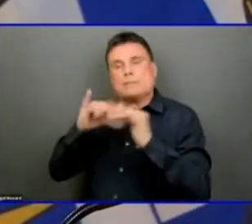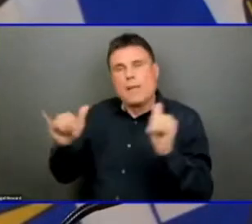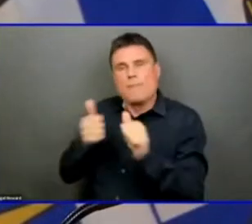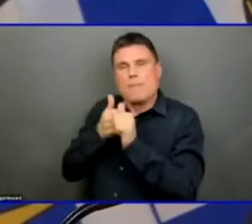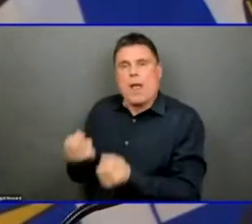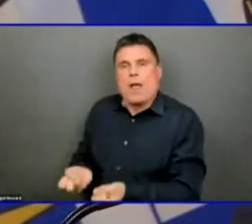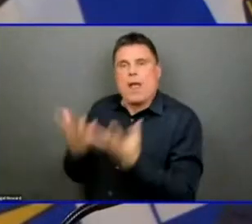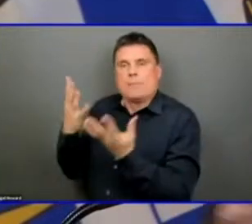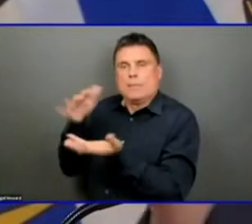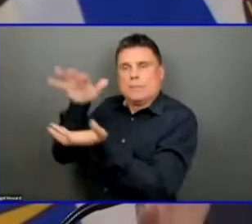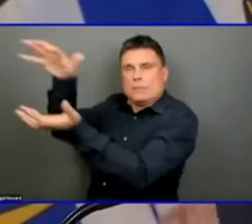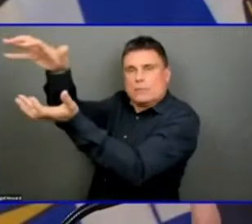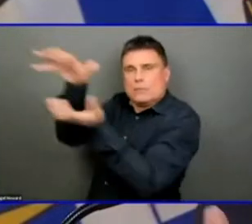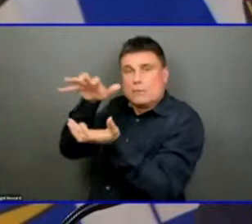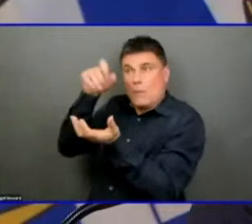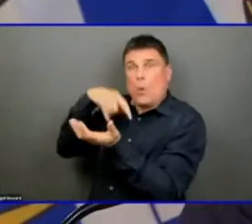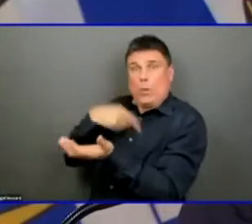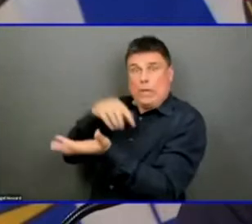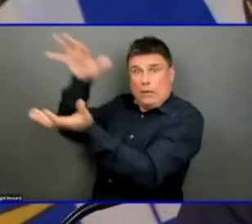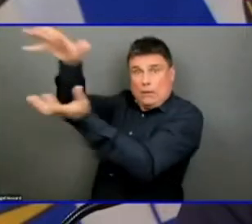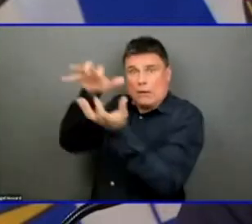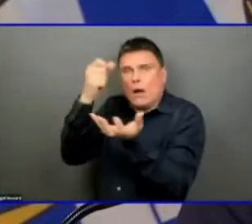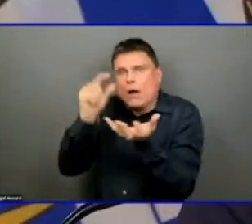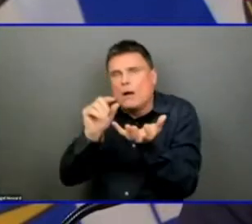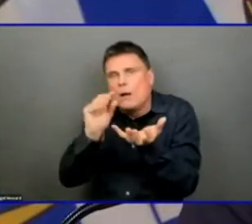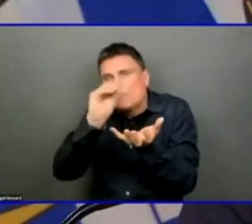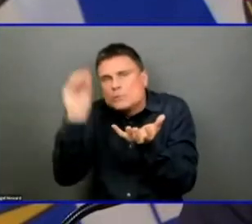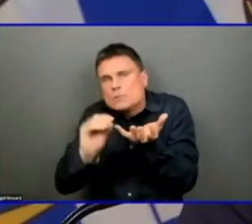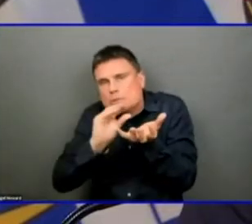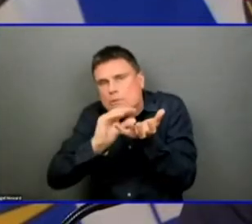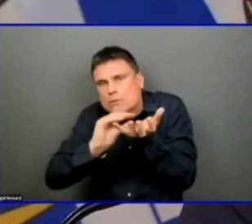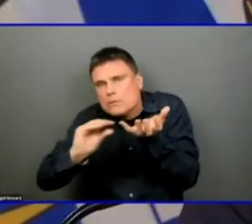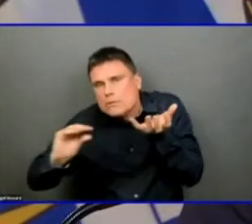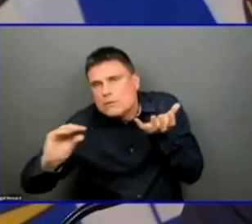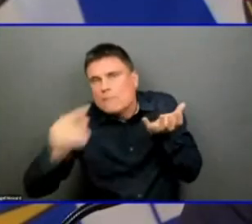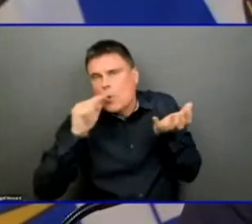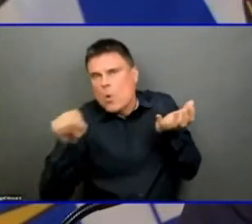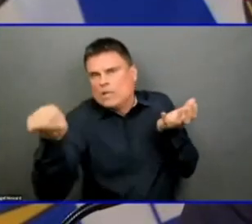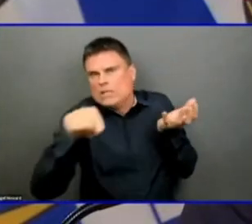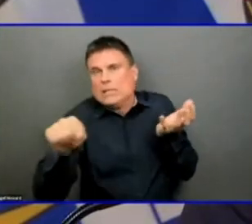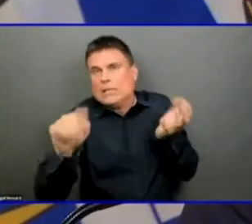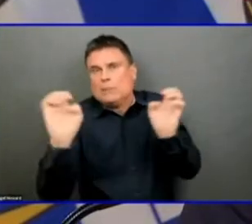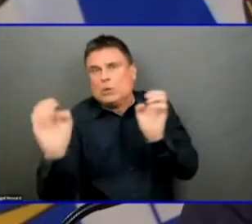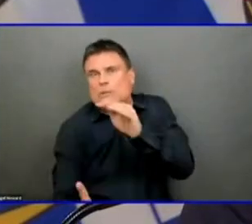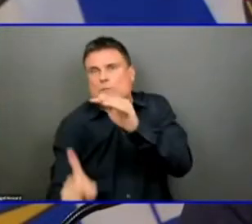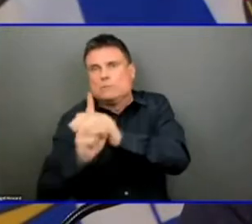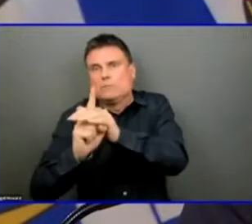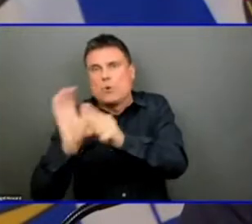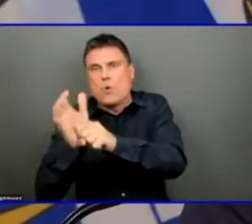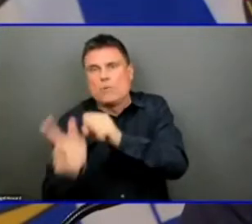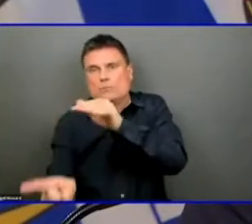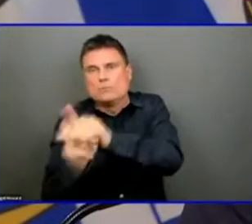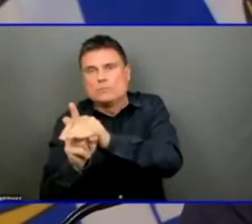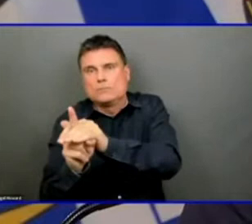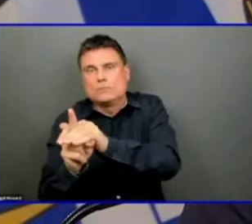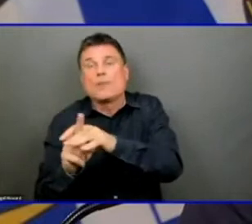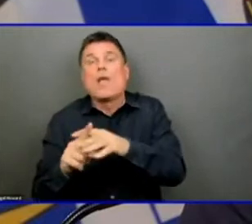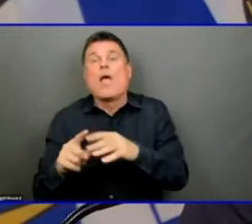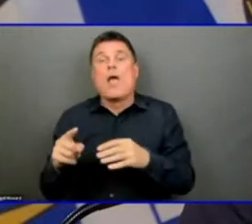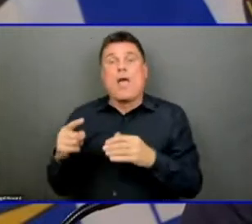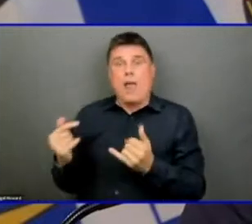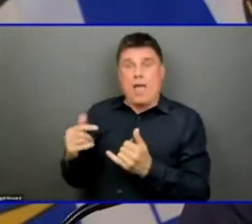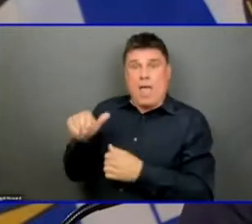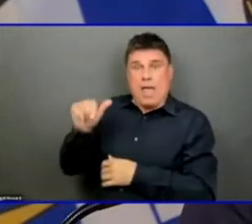AstraZeneca to supplement the age-based program, recognizing that we will all get there and we have more vaccine coming.